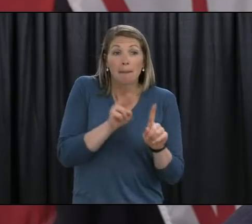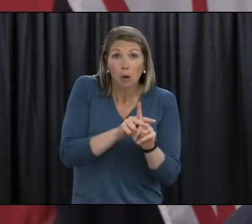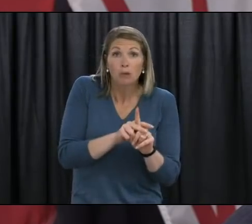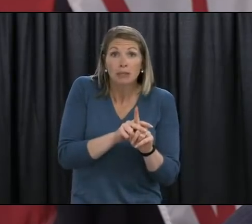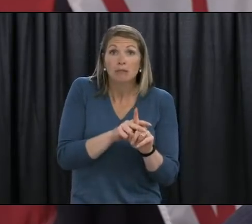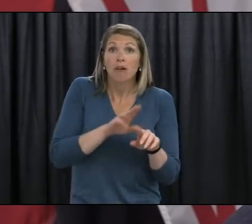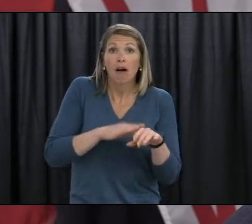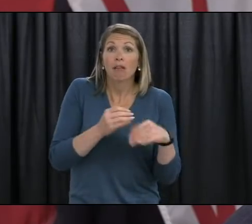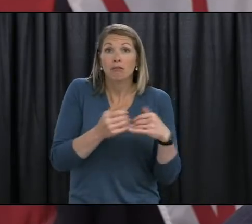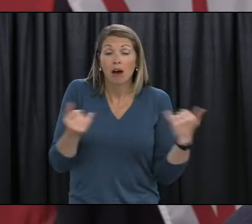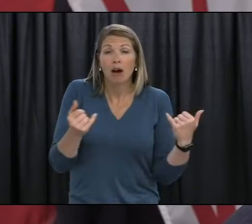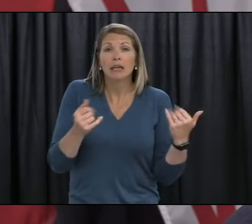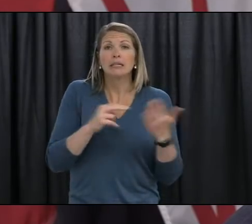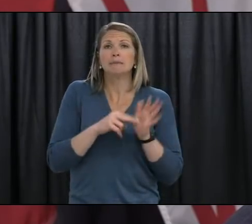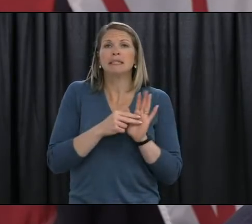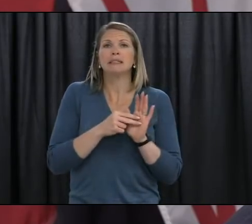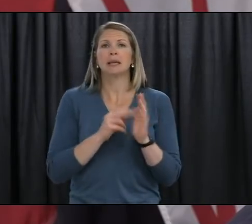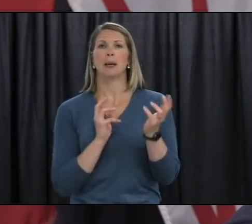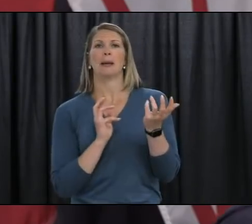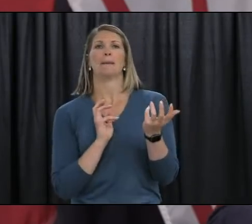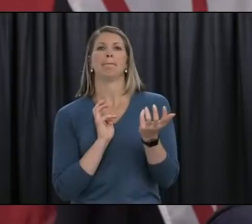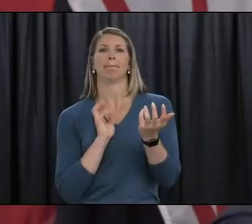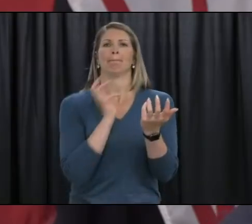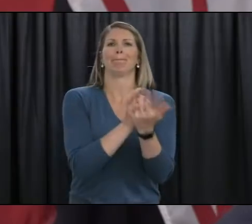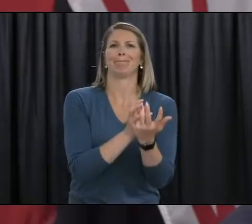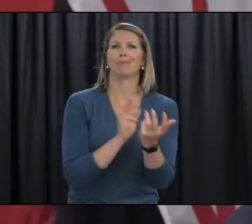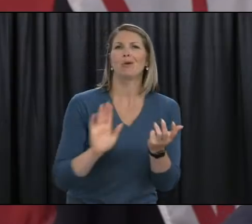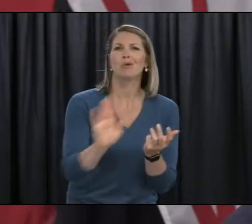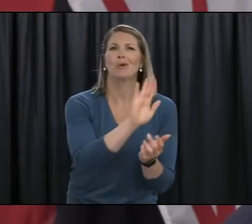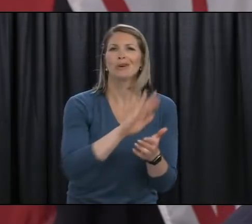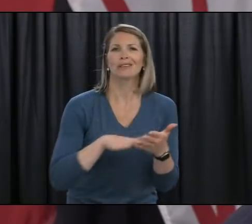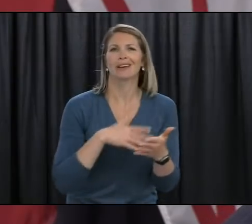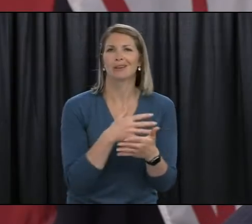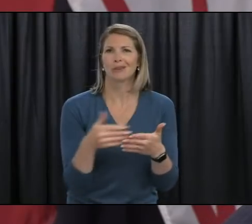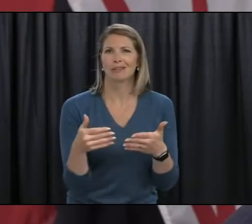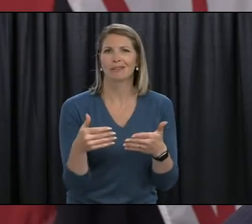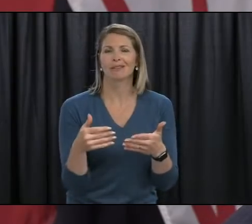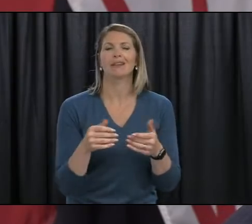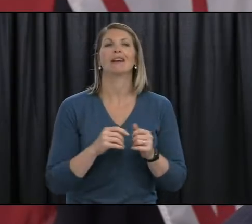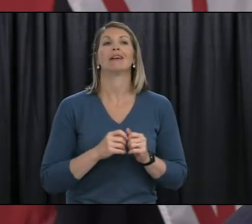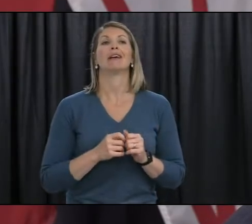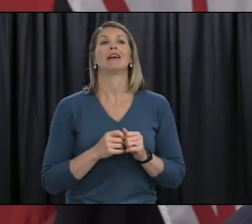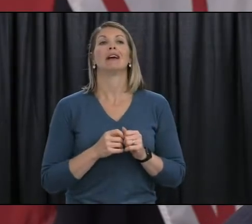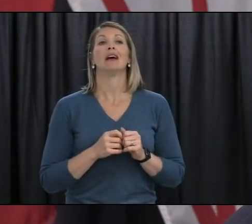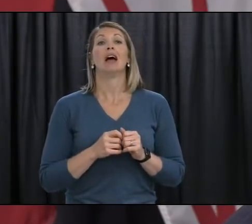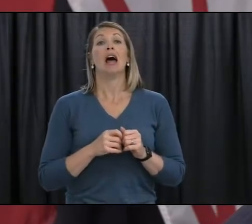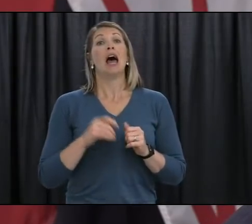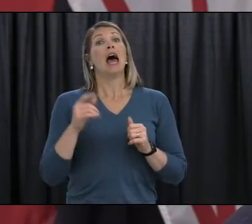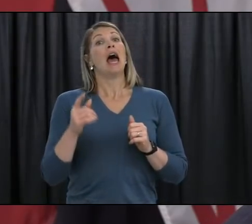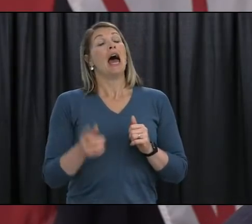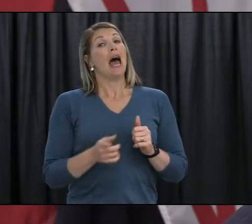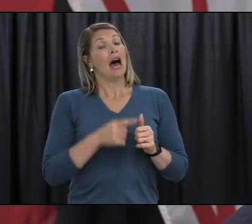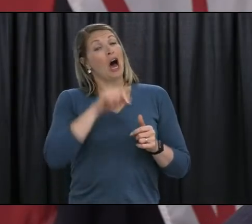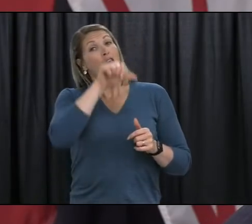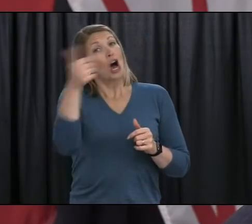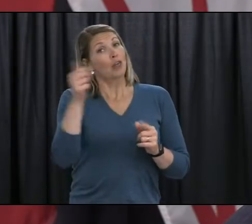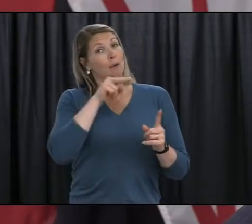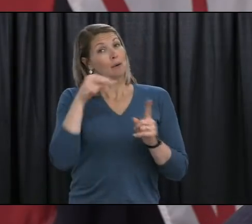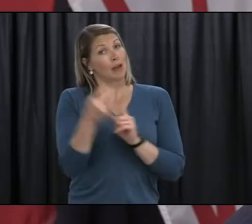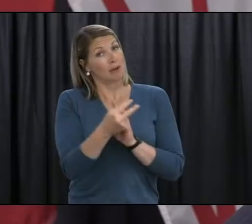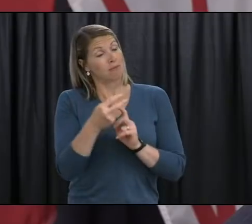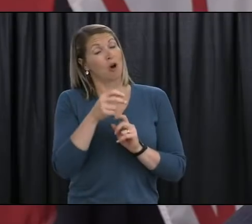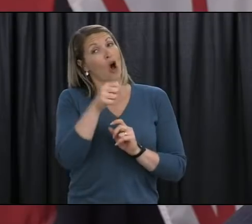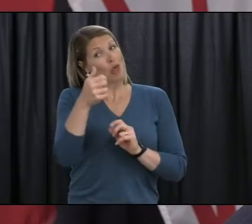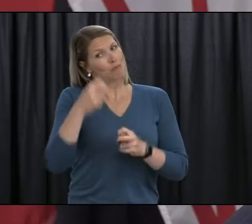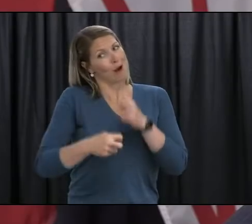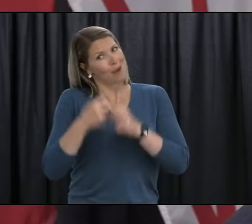use those services at your convenience. Of course, then the big question comes down to the availability of broadband. And so we're having those discussions